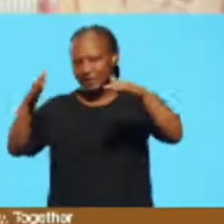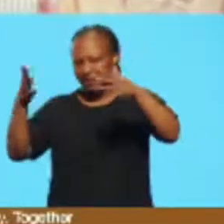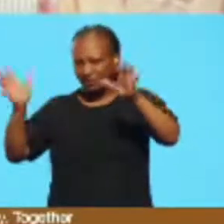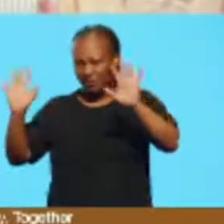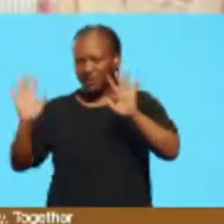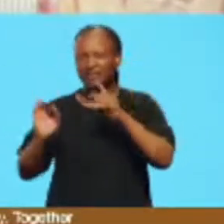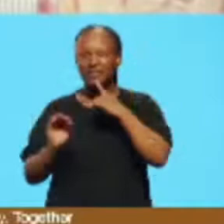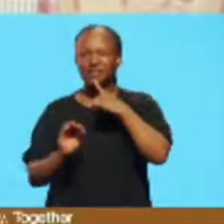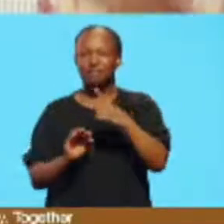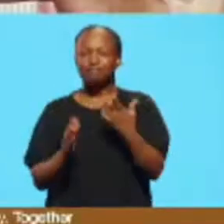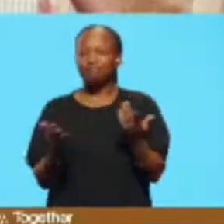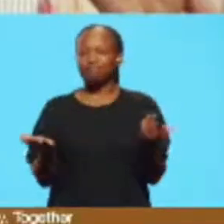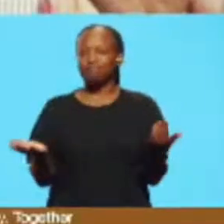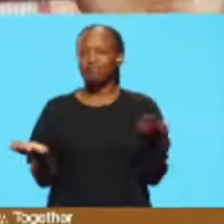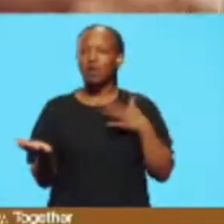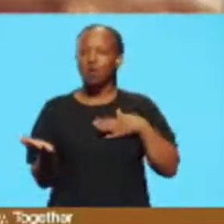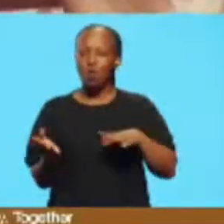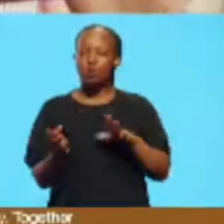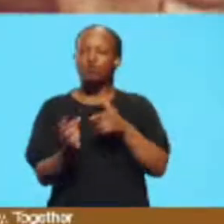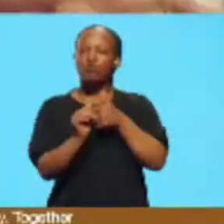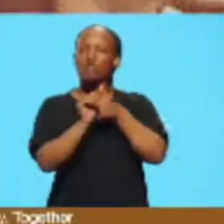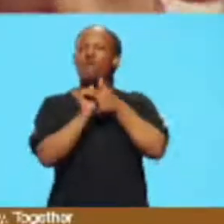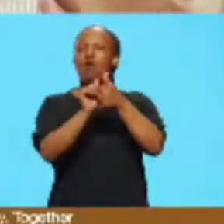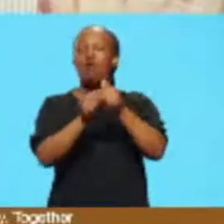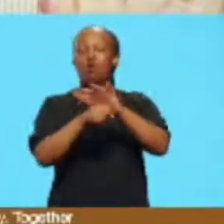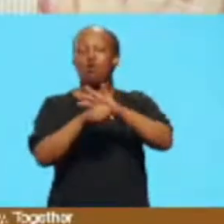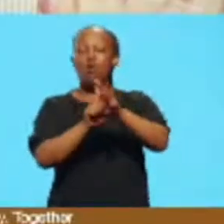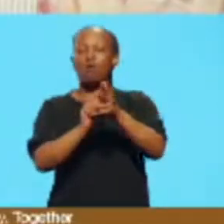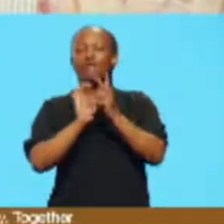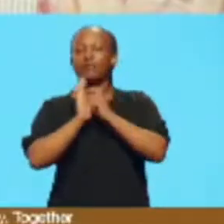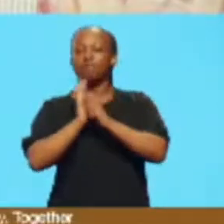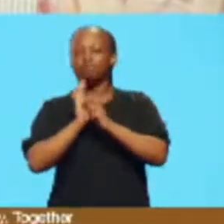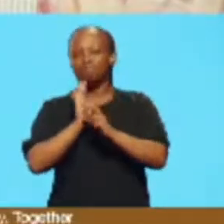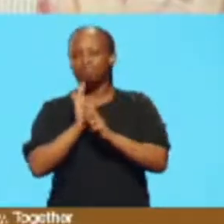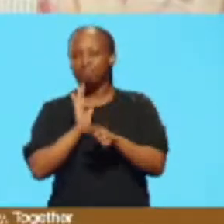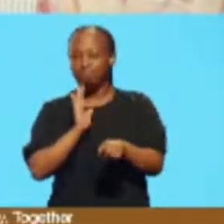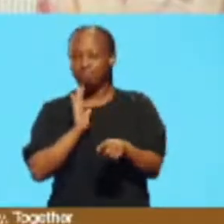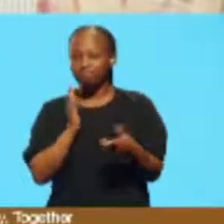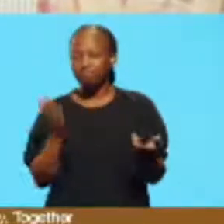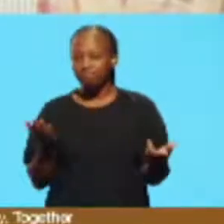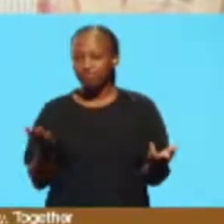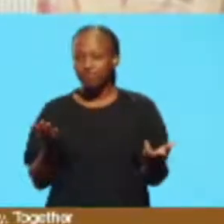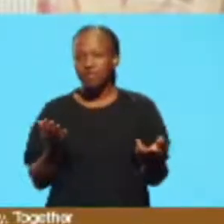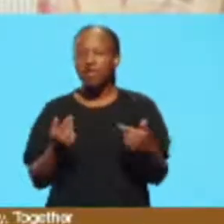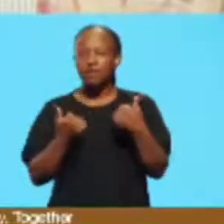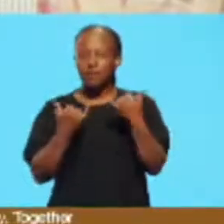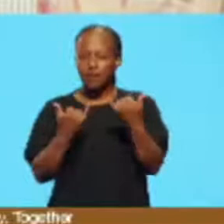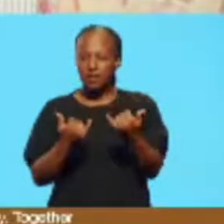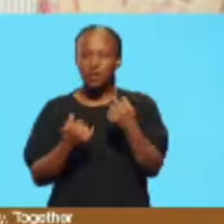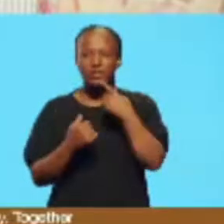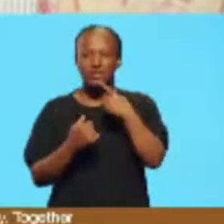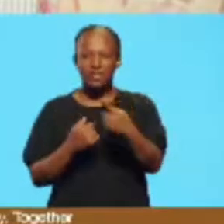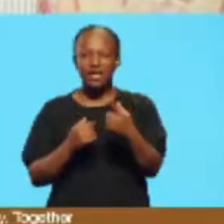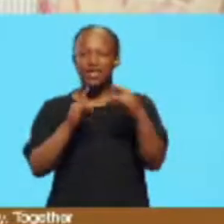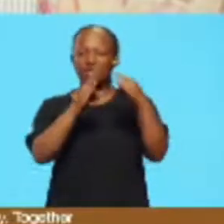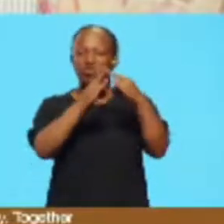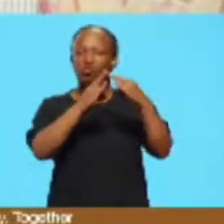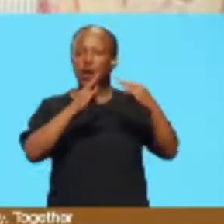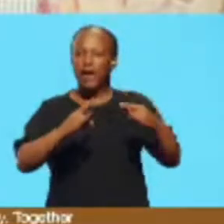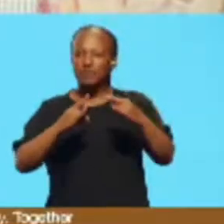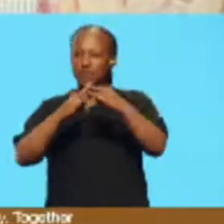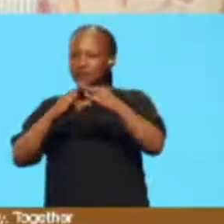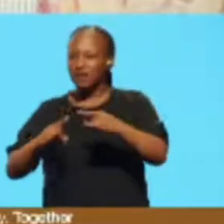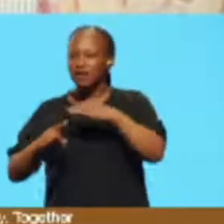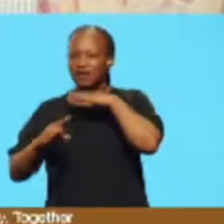also wanted to align to the protocols of COVID-19. So I can safely say the shelters are not enough, and then